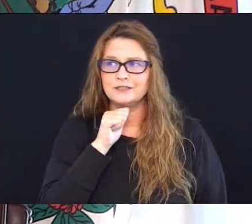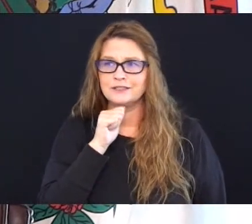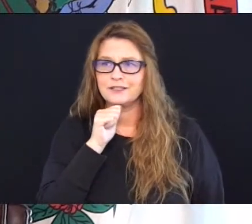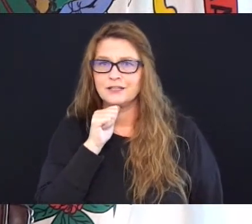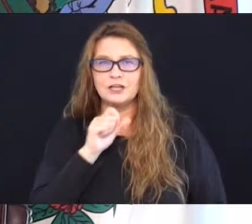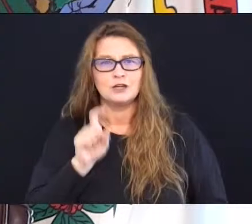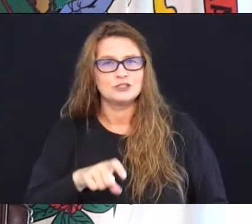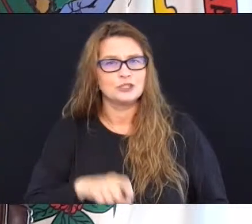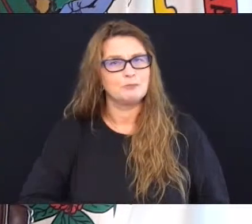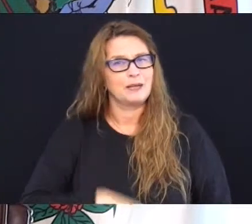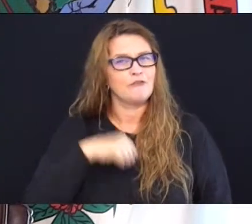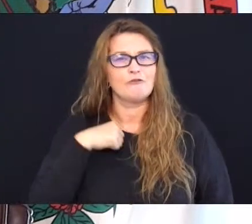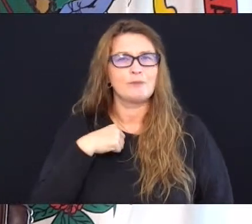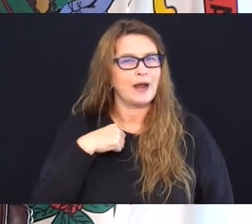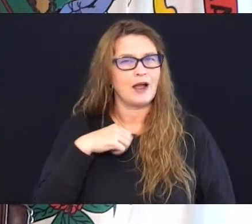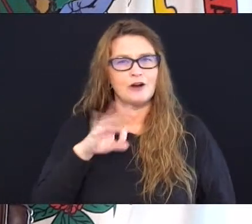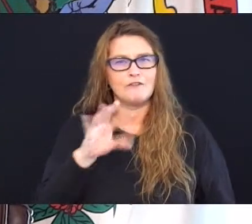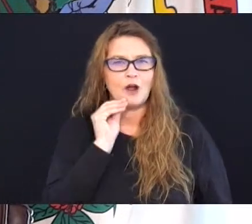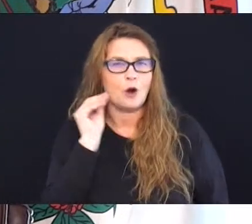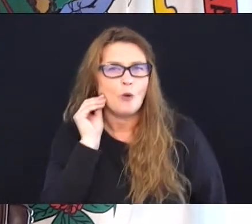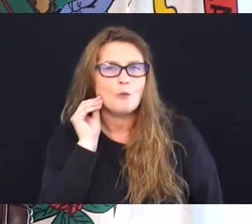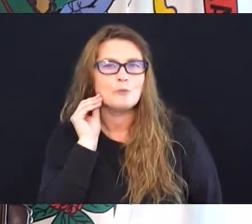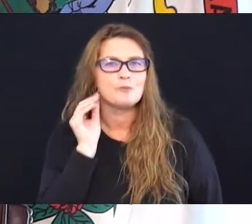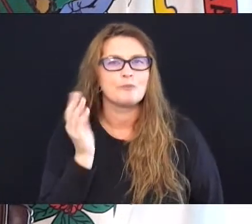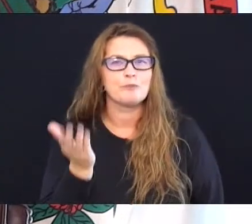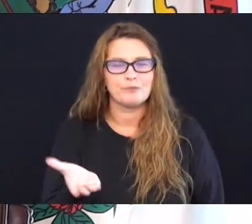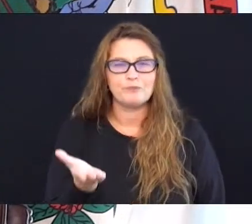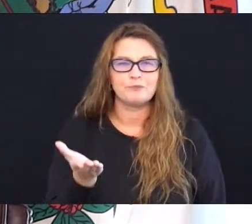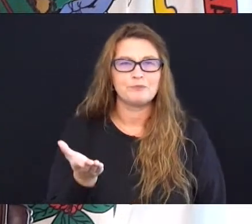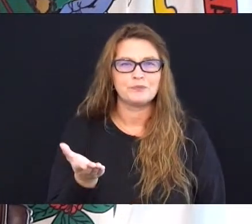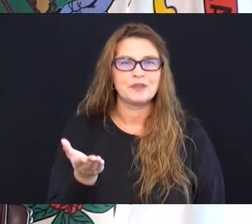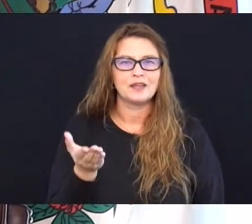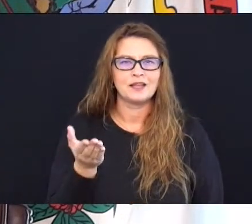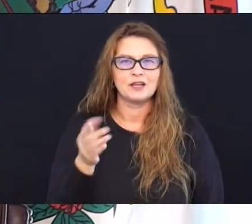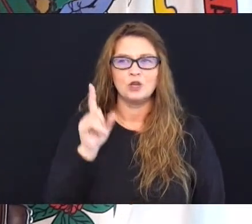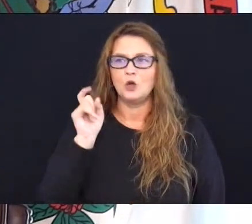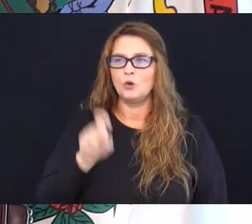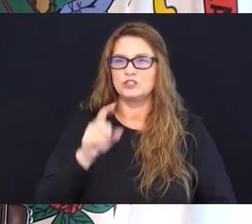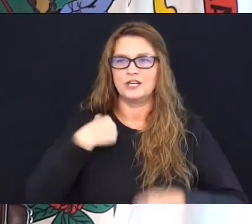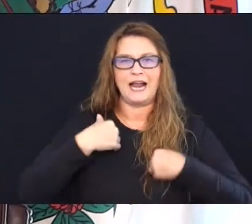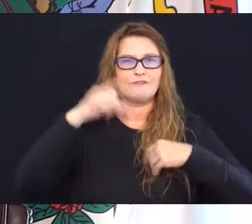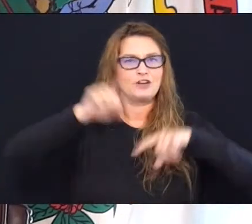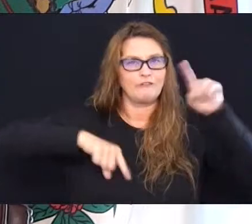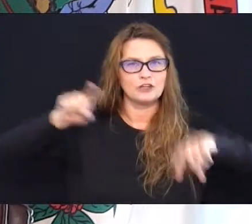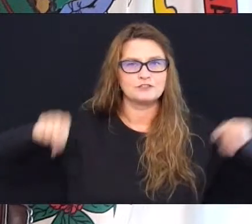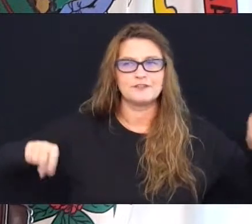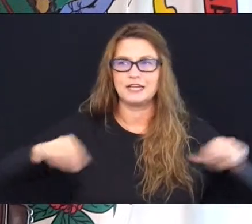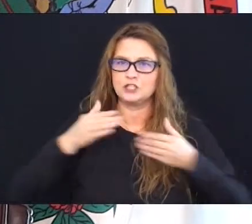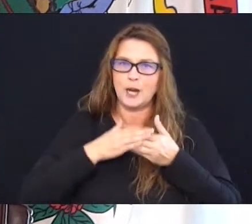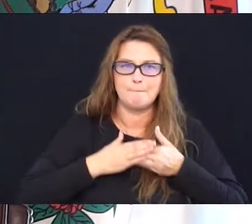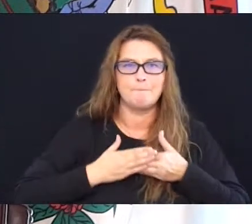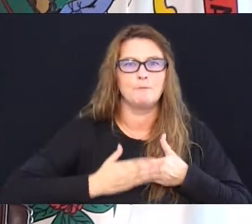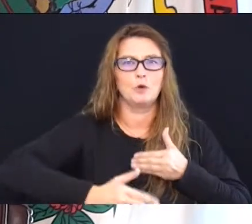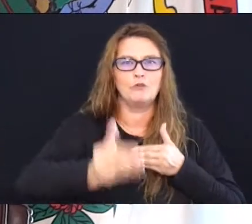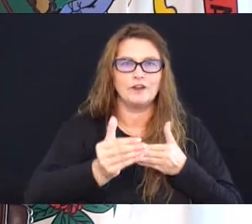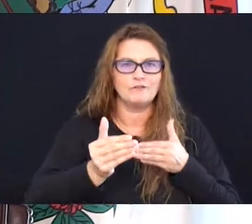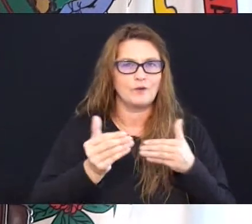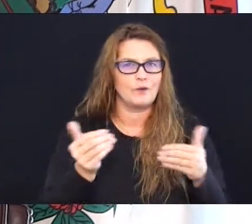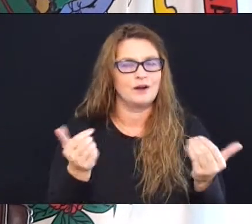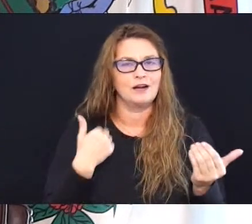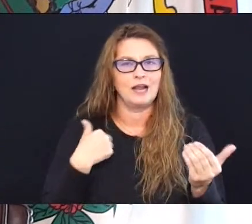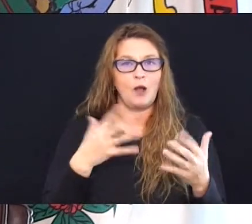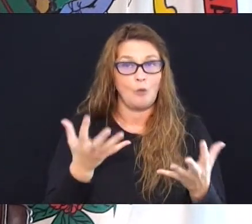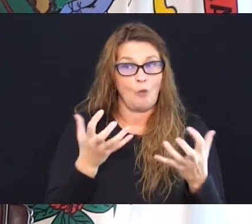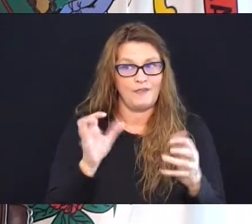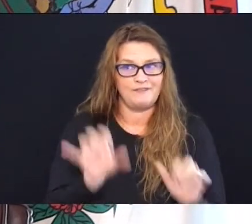that aren't proud of their own pond. With all that, we should be diversified and move forward in every way as I've tried to take this state down